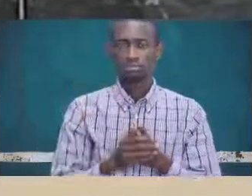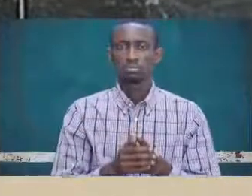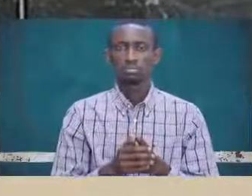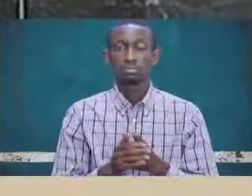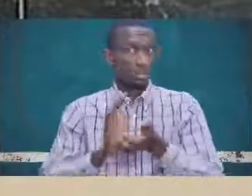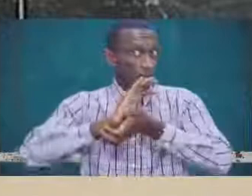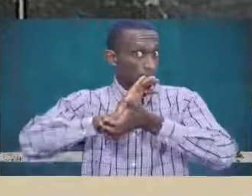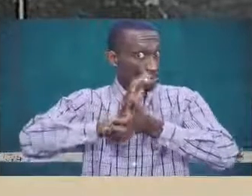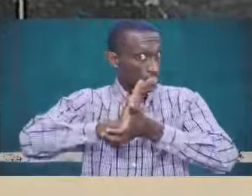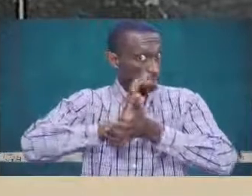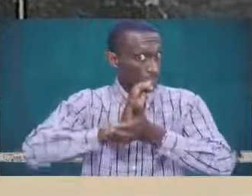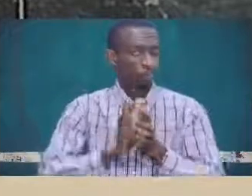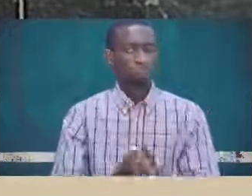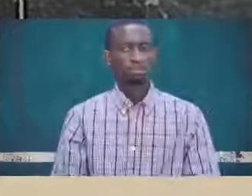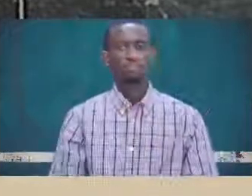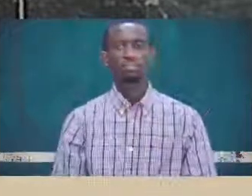stomach